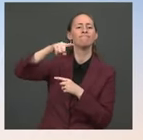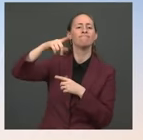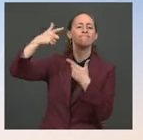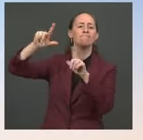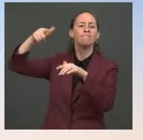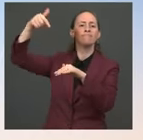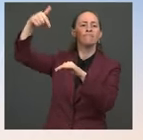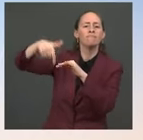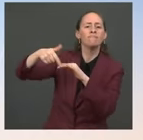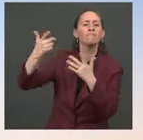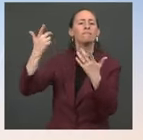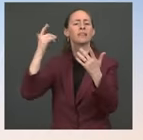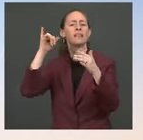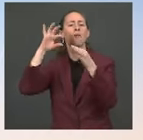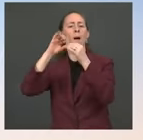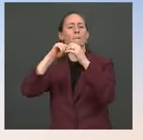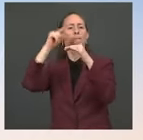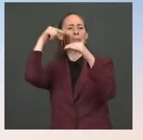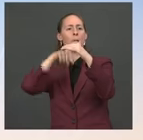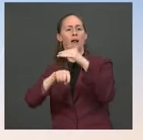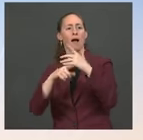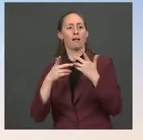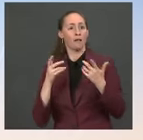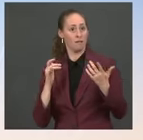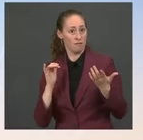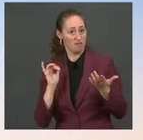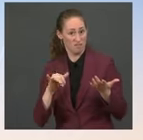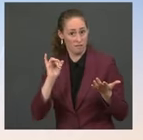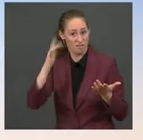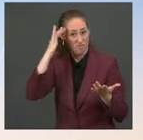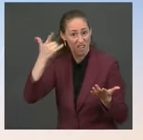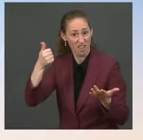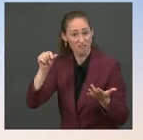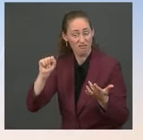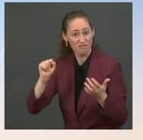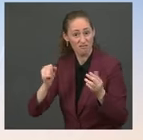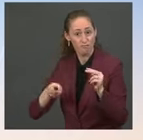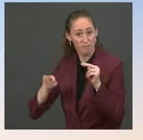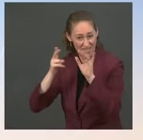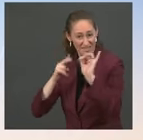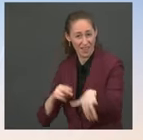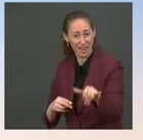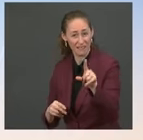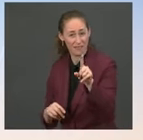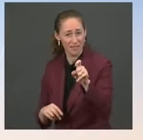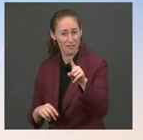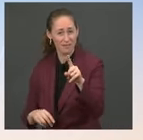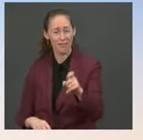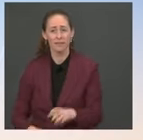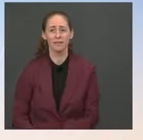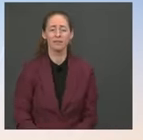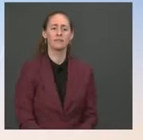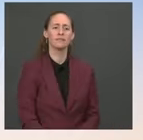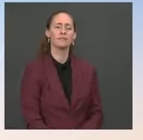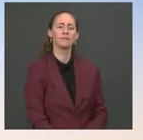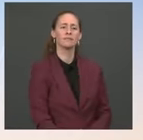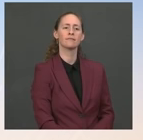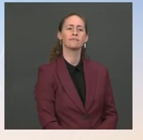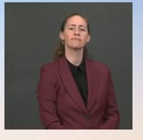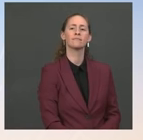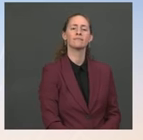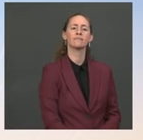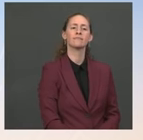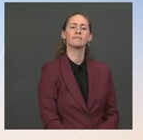your response now to that? Our response is that one, we haven't canceled